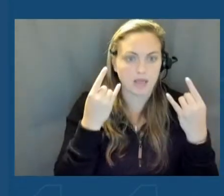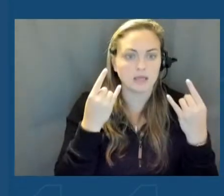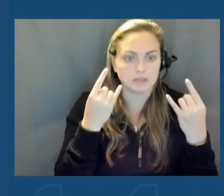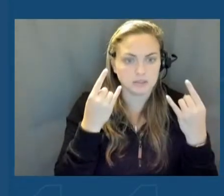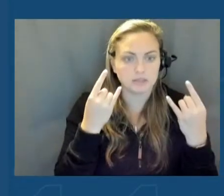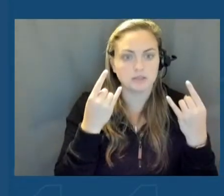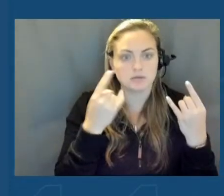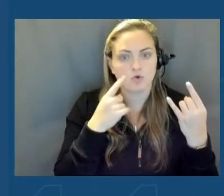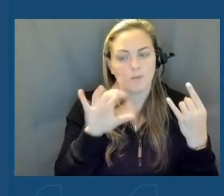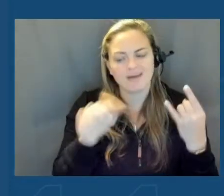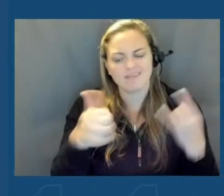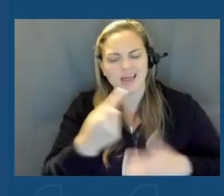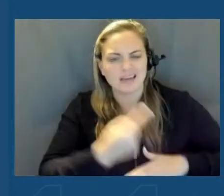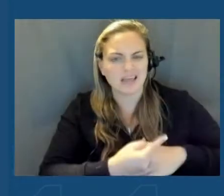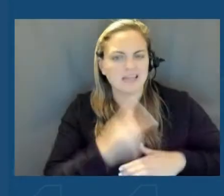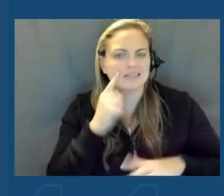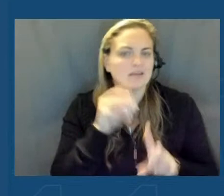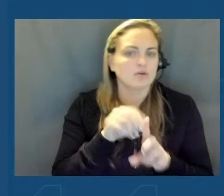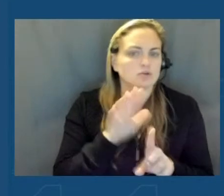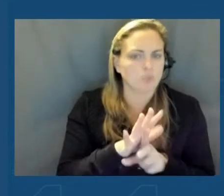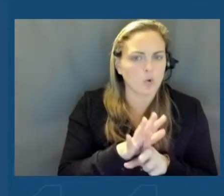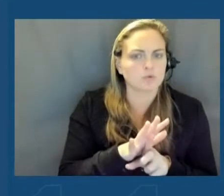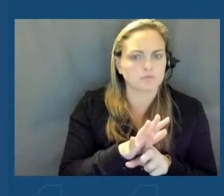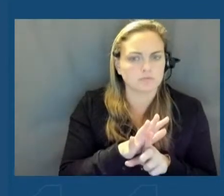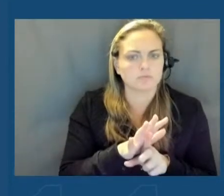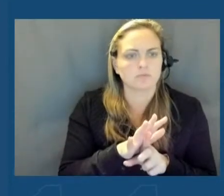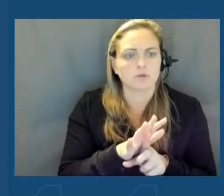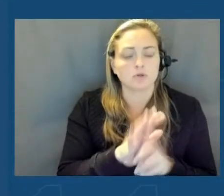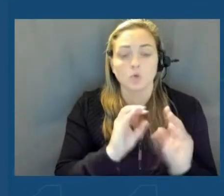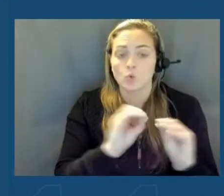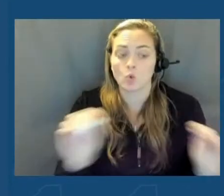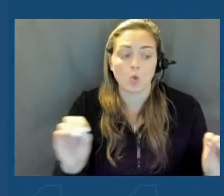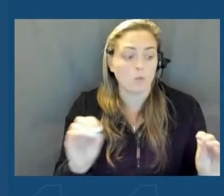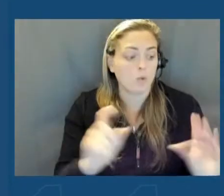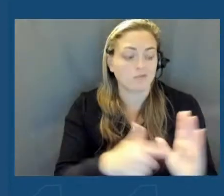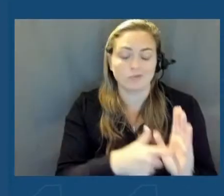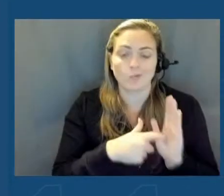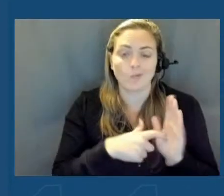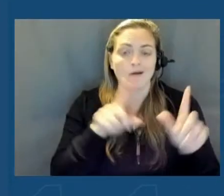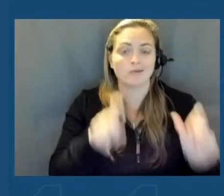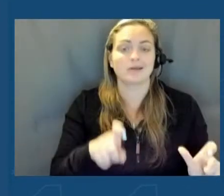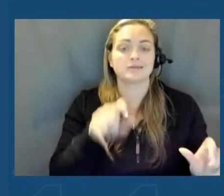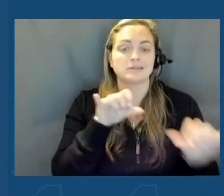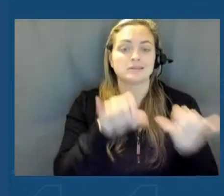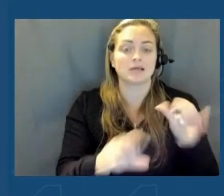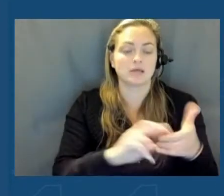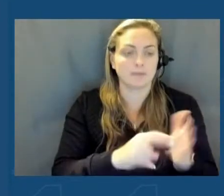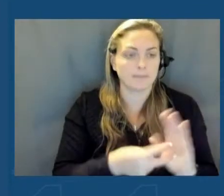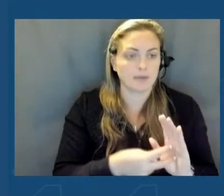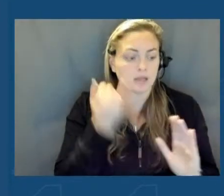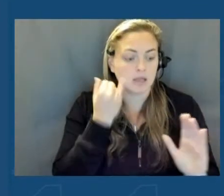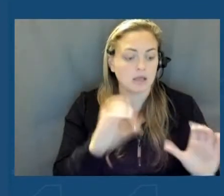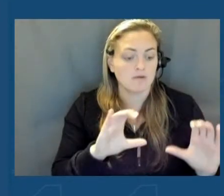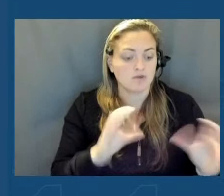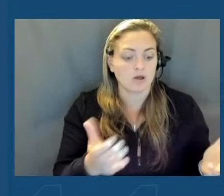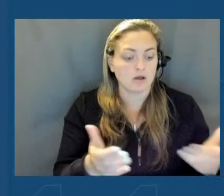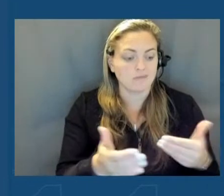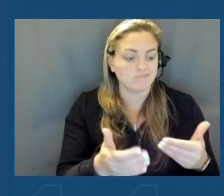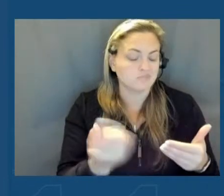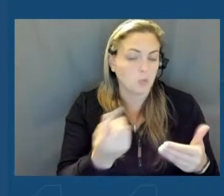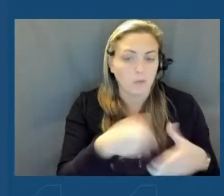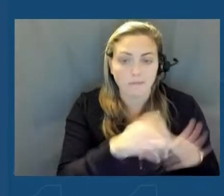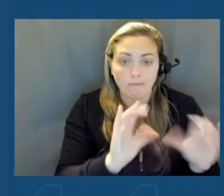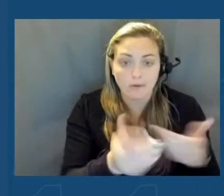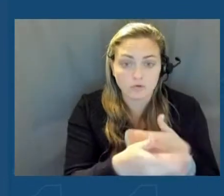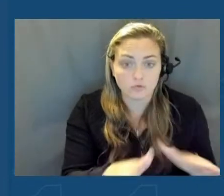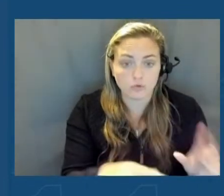mask for about 10 days if someone's been exposed. So no more test to stay. What that means, if a classmate tests positive for COVID and